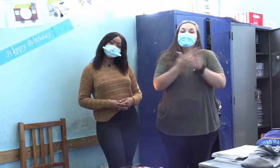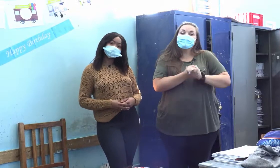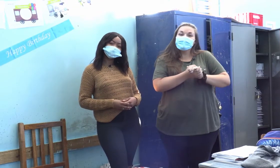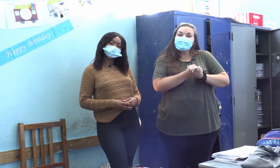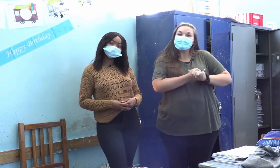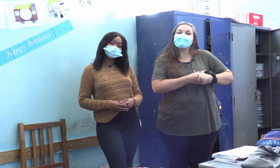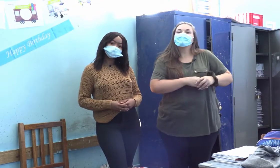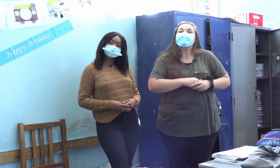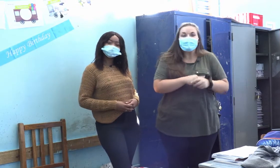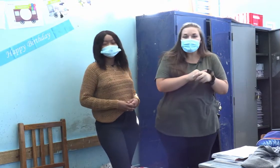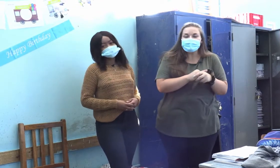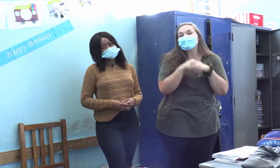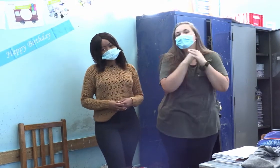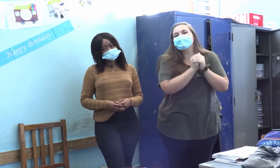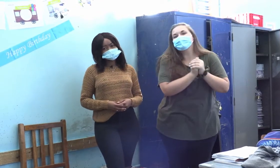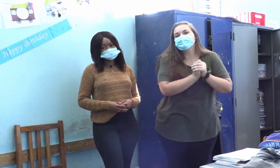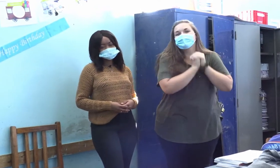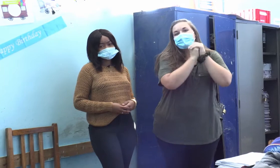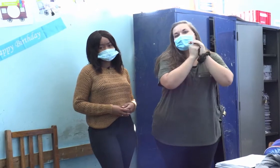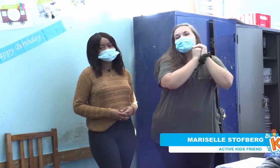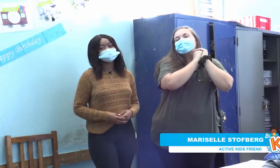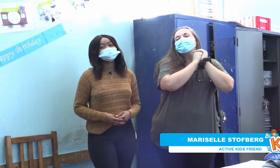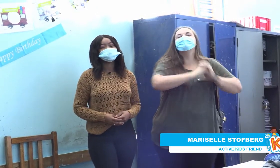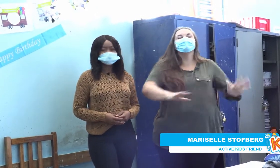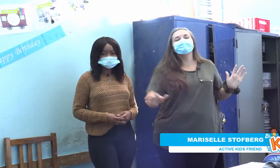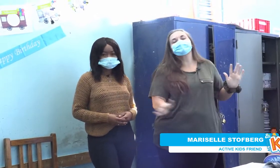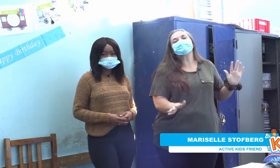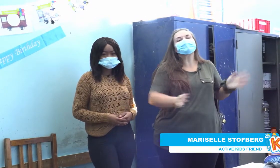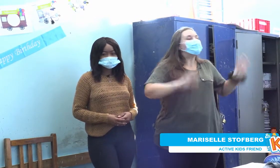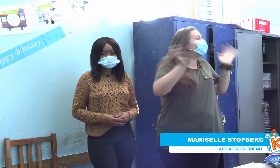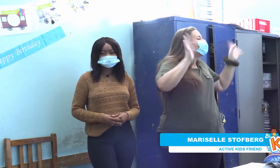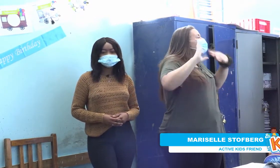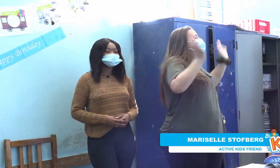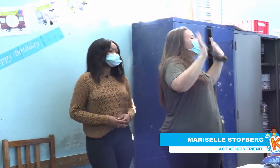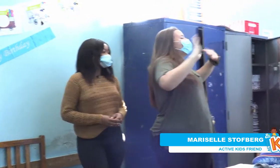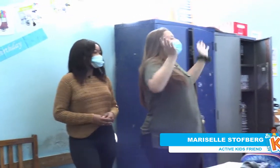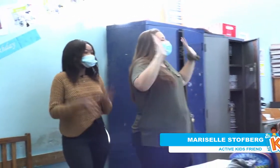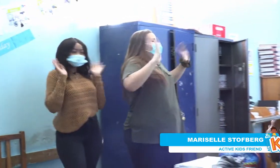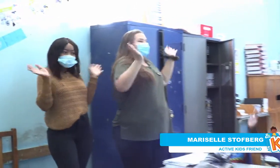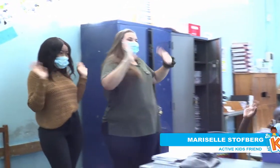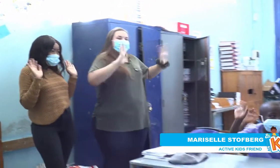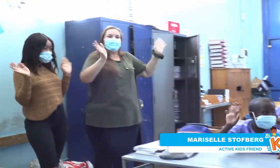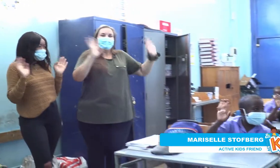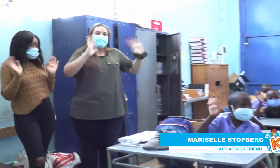So today we're visiting St. Barnabas, and I'm very excited because I have a beautiful group of kids here. Hi everyone!